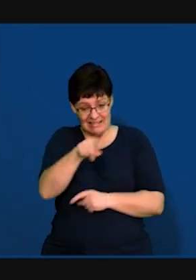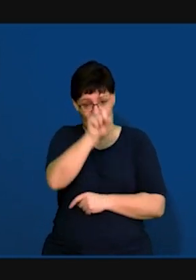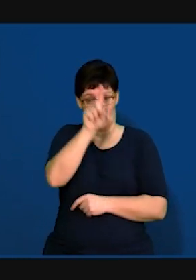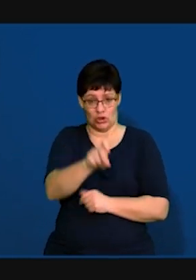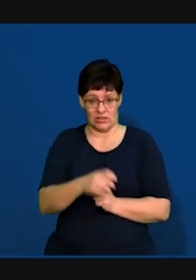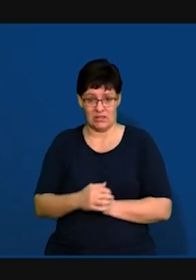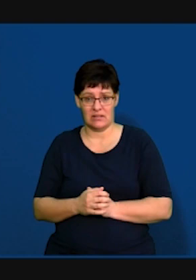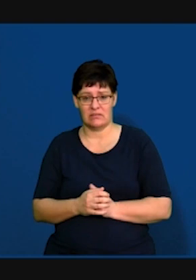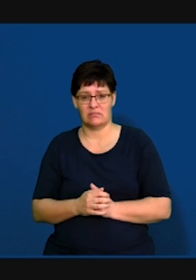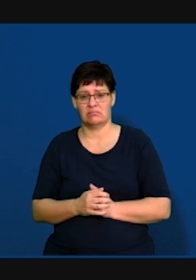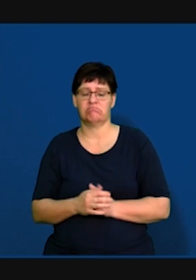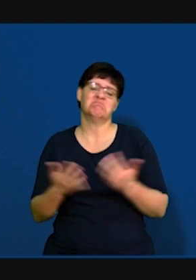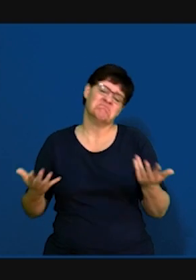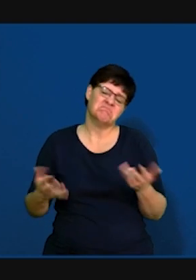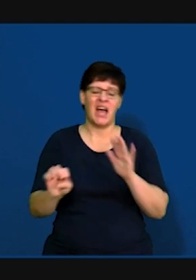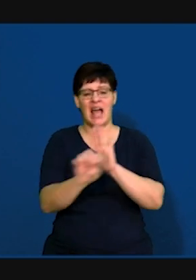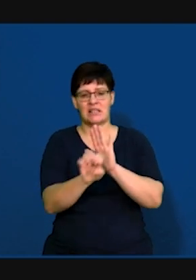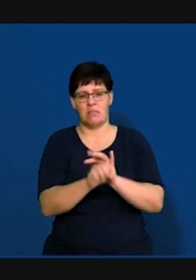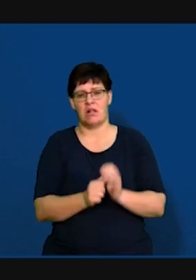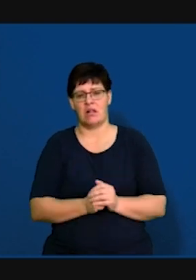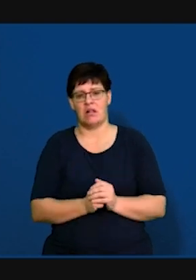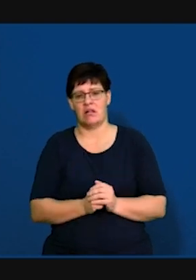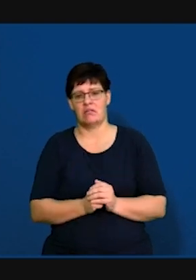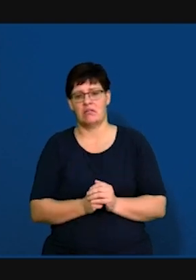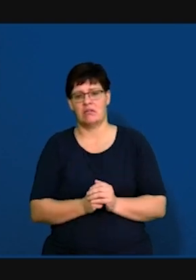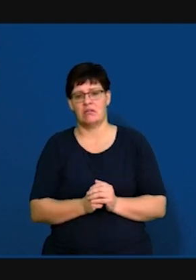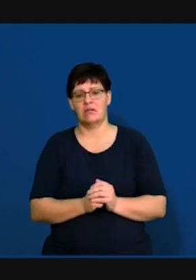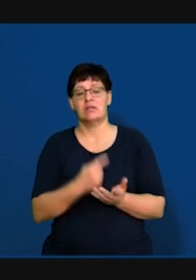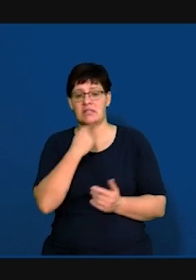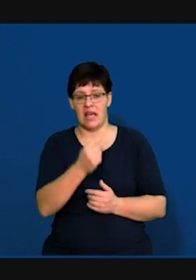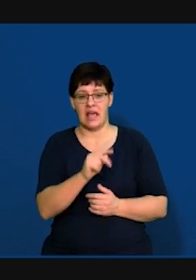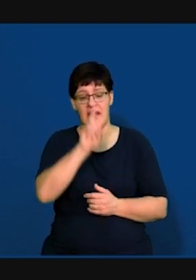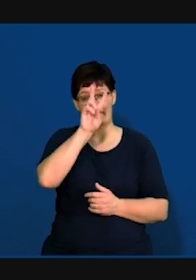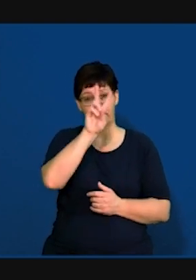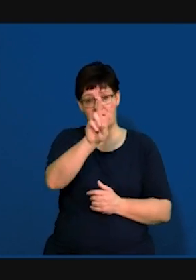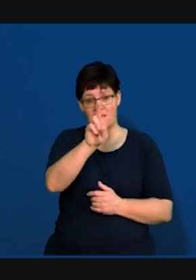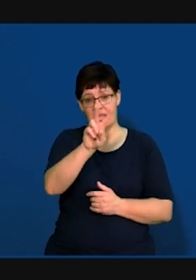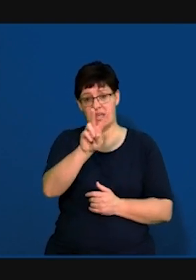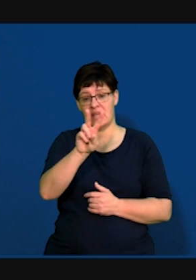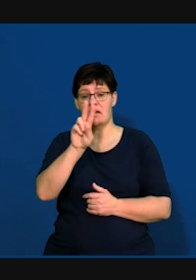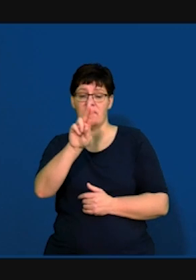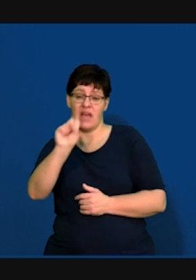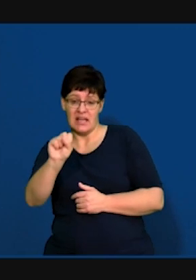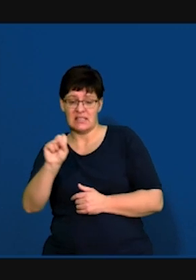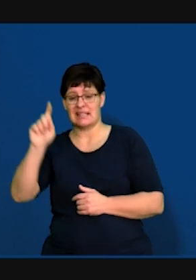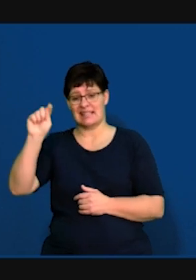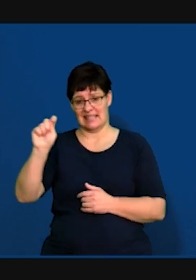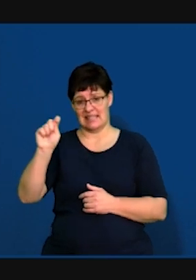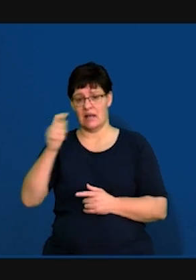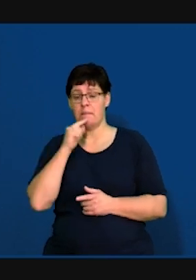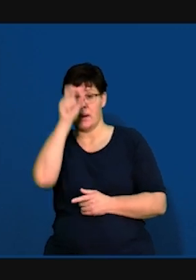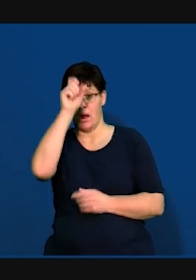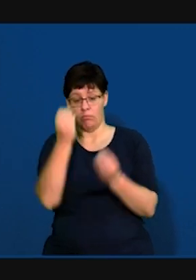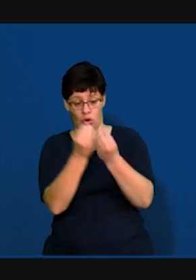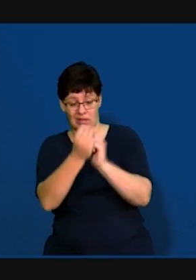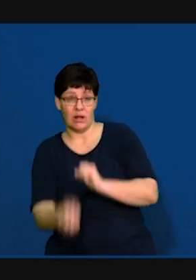Now, let's say for argument's sake we were to consider a graph of V versus T of an object that is thrown vertically upwards,